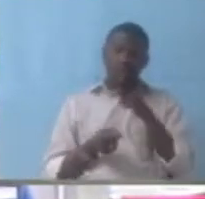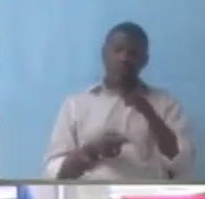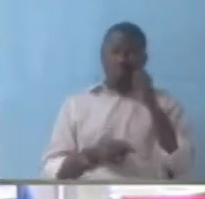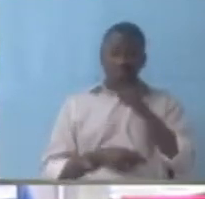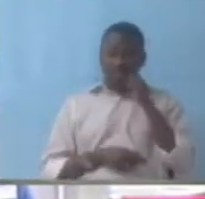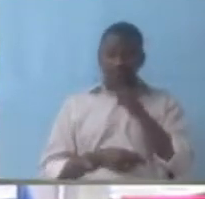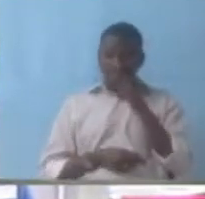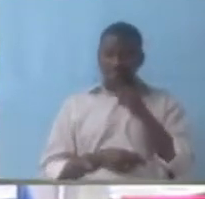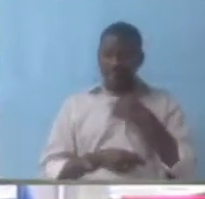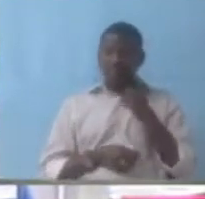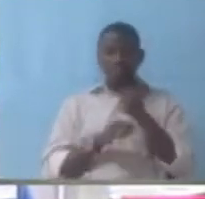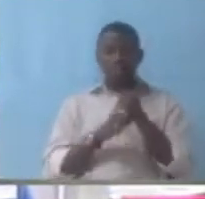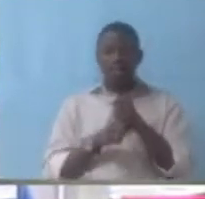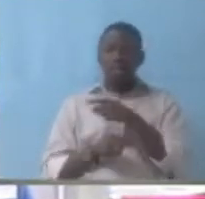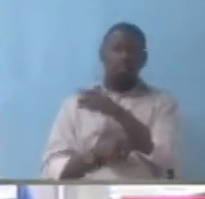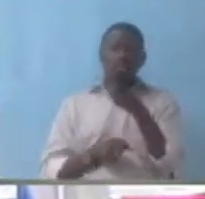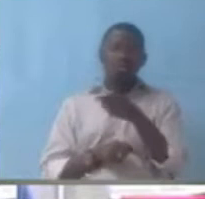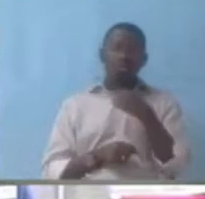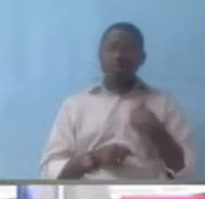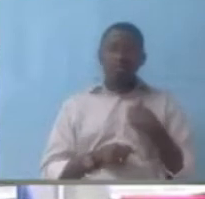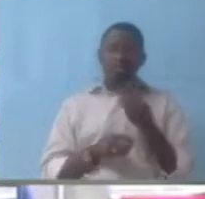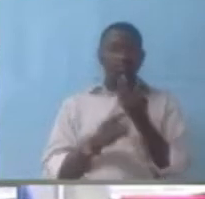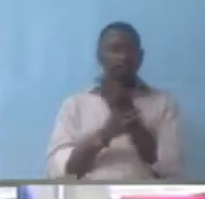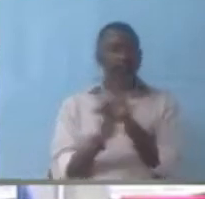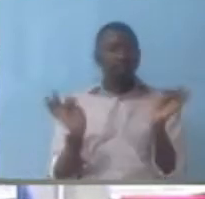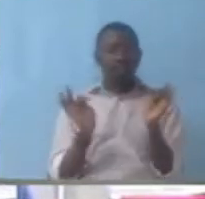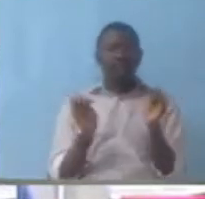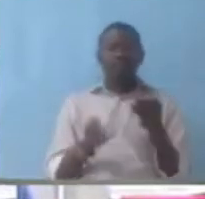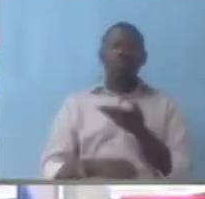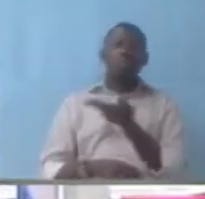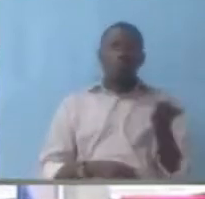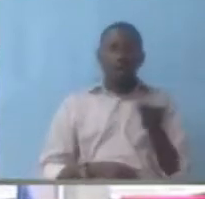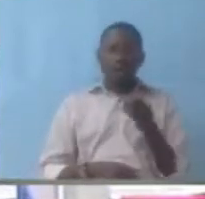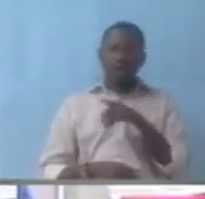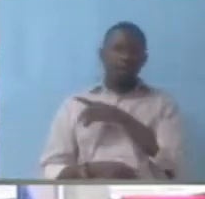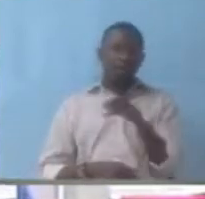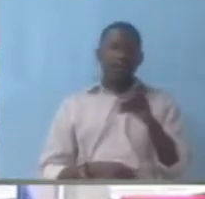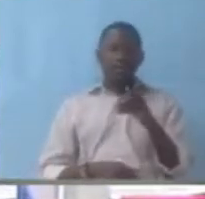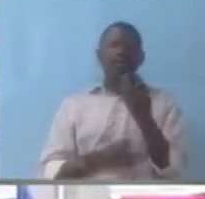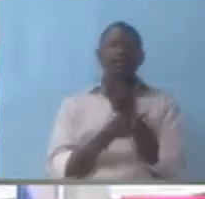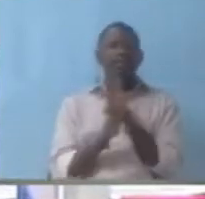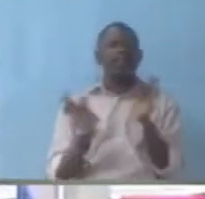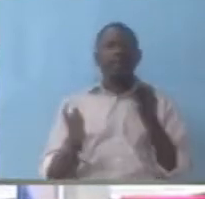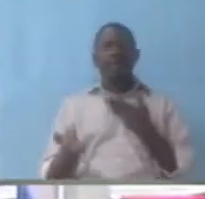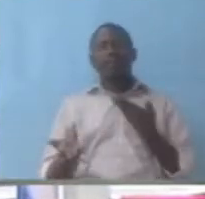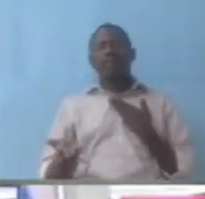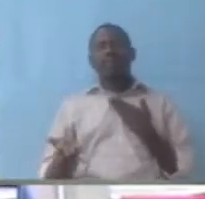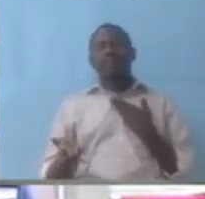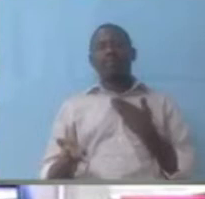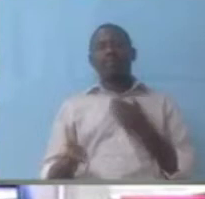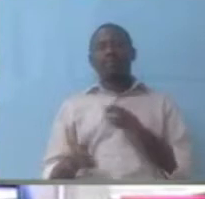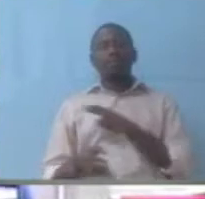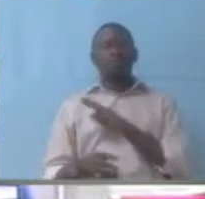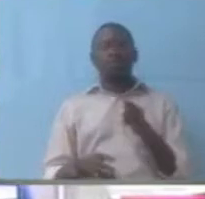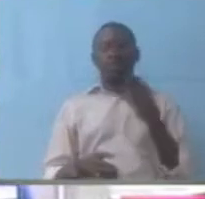these individuals. Ya joko nyimoli ye bulale. And that is why they were freed. And wadali lole atine nate bulan. That is not